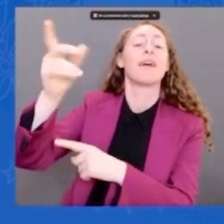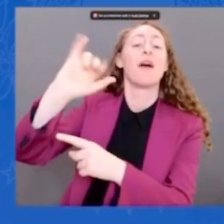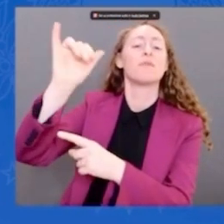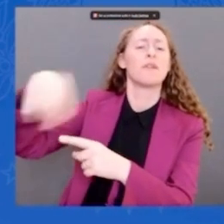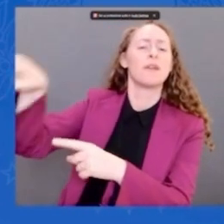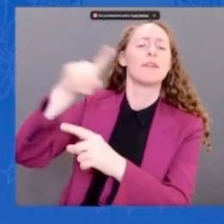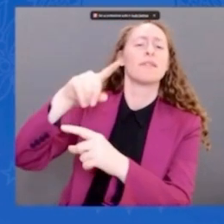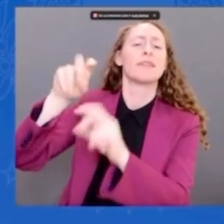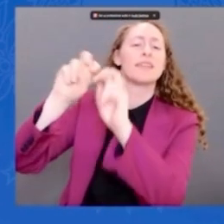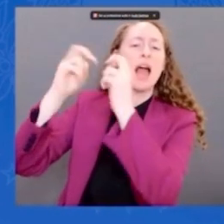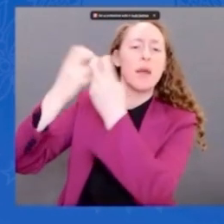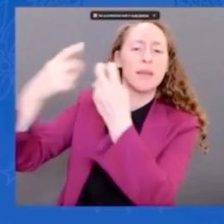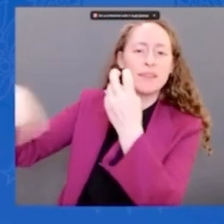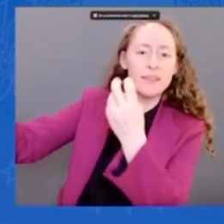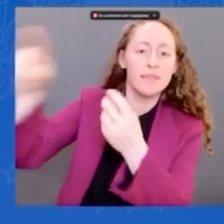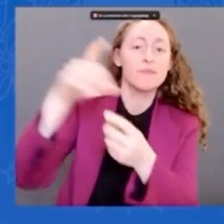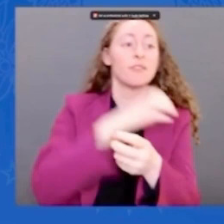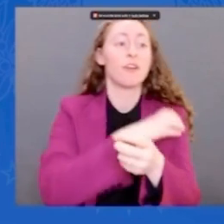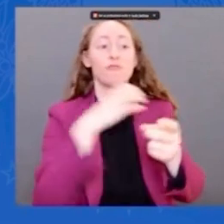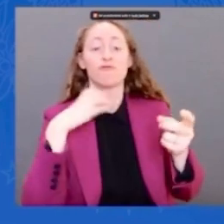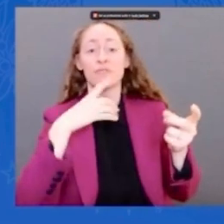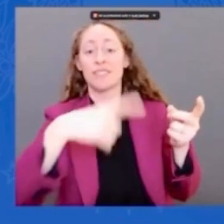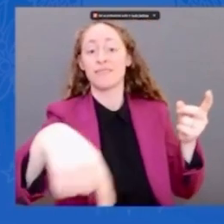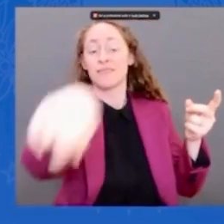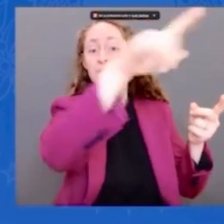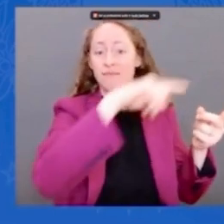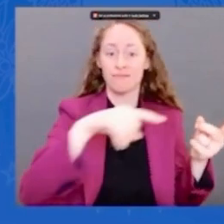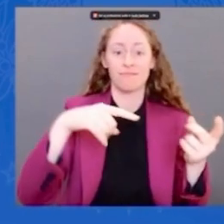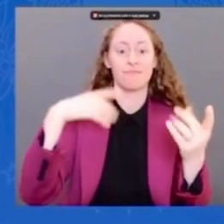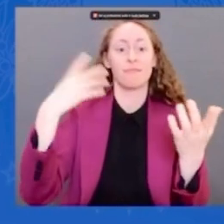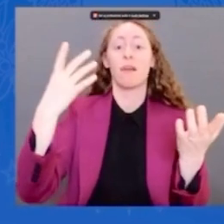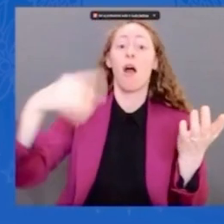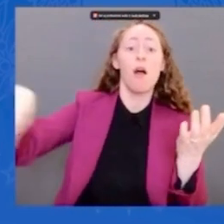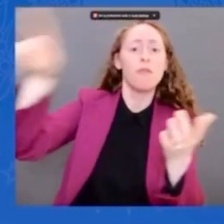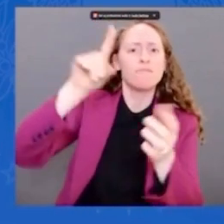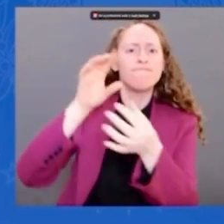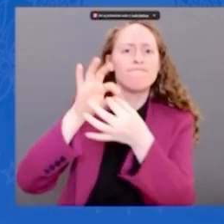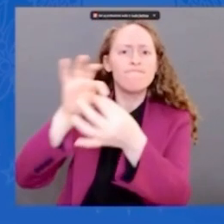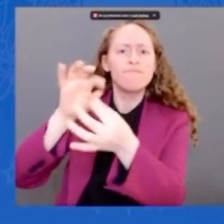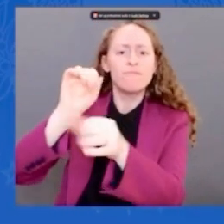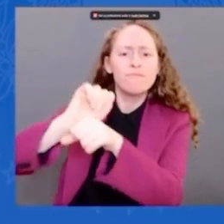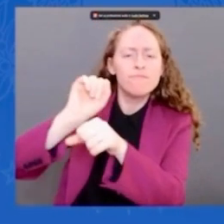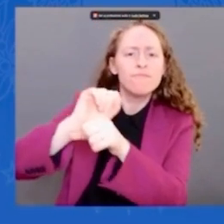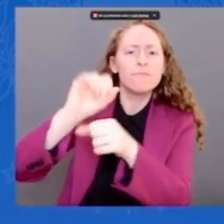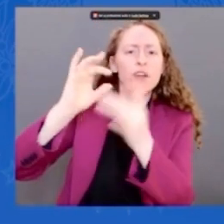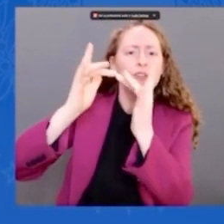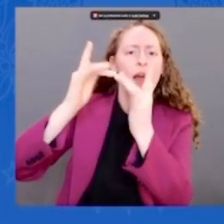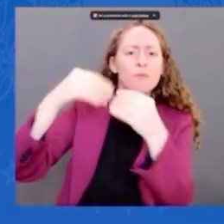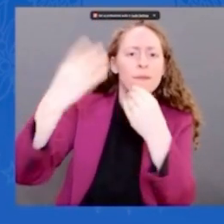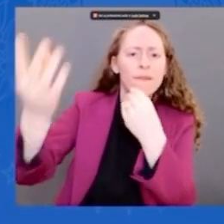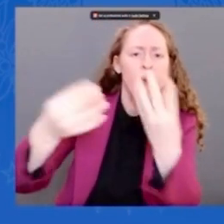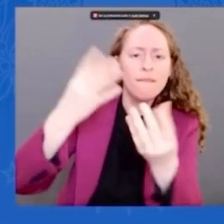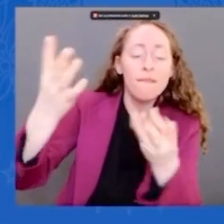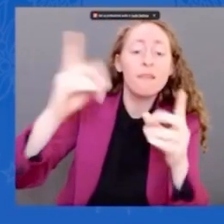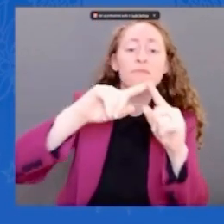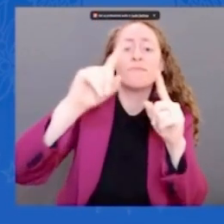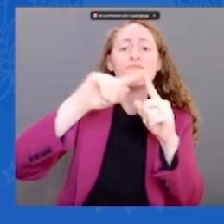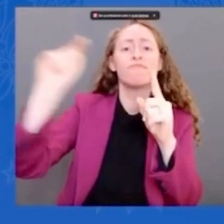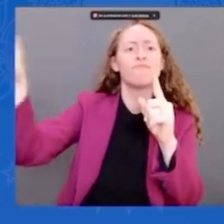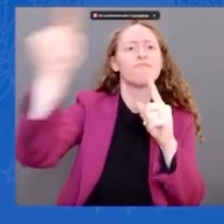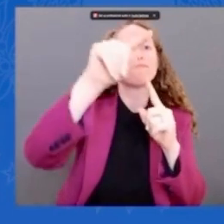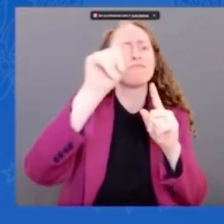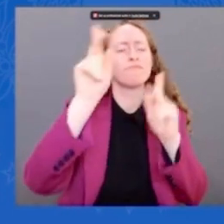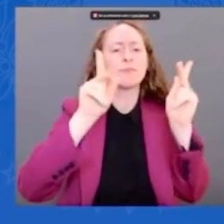of the advocates and organizers who are working every day to connect our communities. Thank you all for